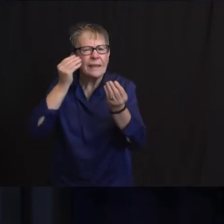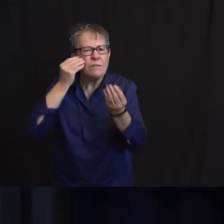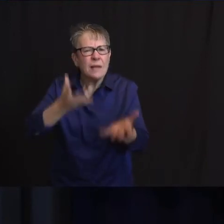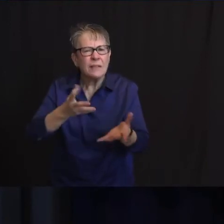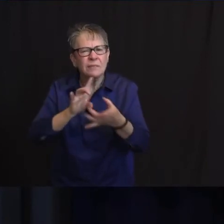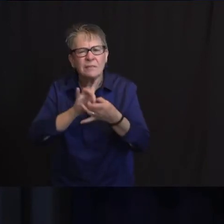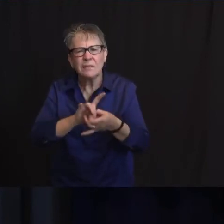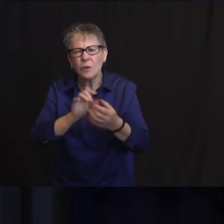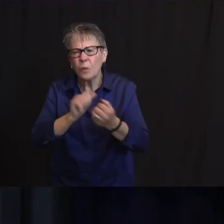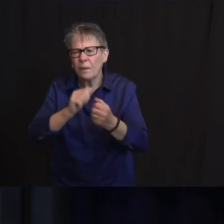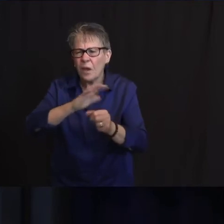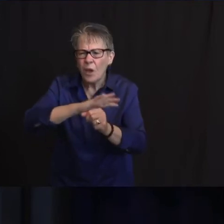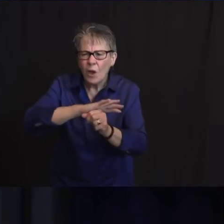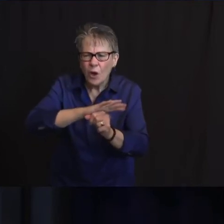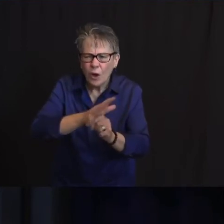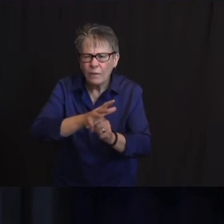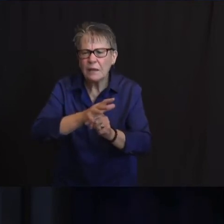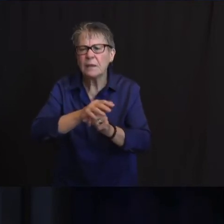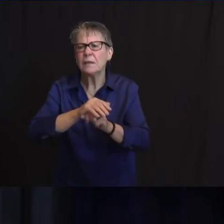at